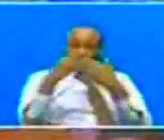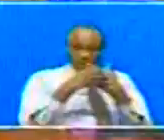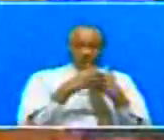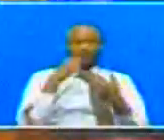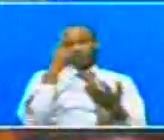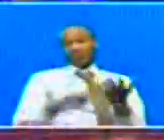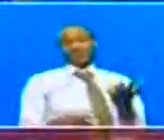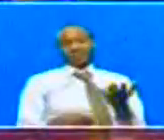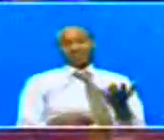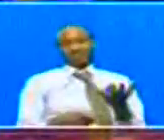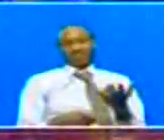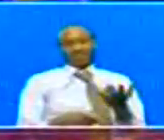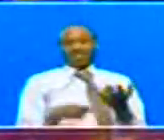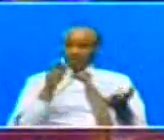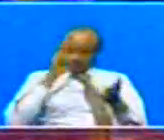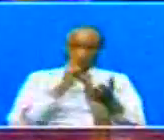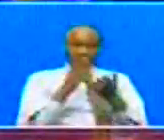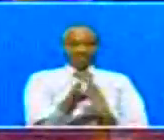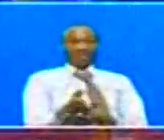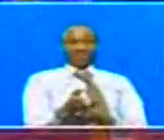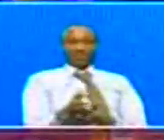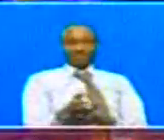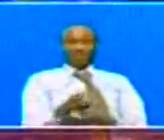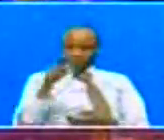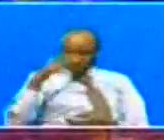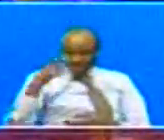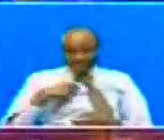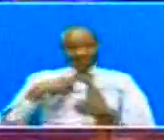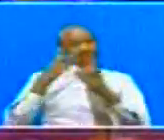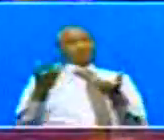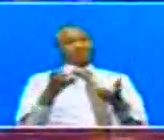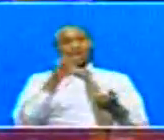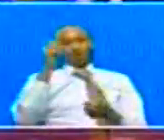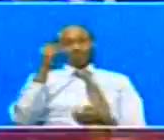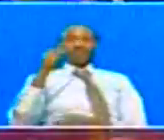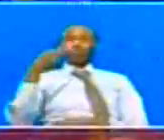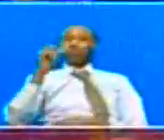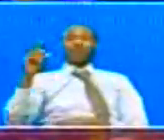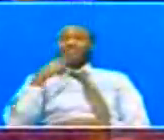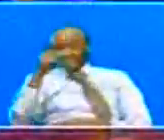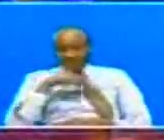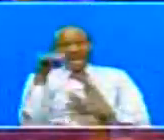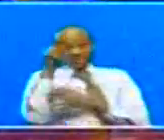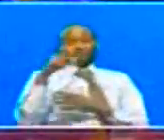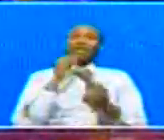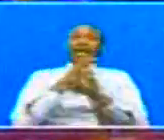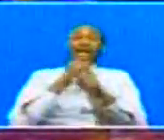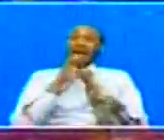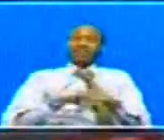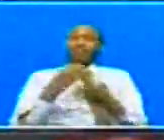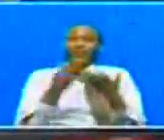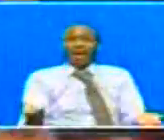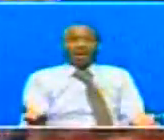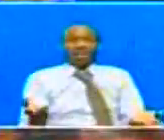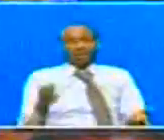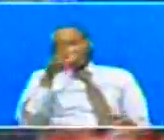team. Yeah, they called him Robin Hood. No, but he's on the report. They called him Robin Hood. No, but you called him. I didn't. I said, where did he get his money? Now we know. $1.3 billion